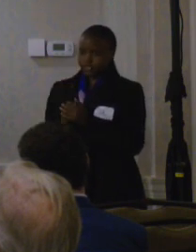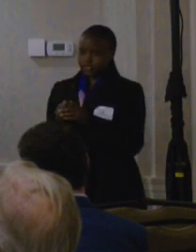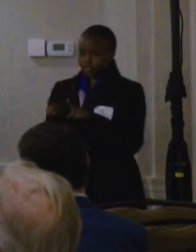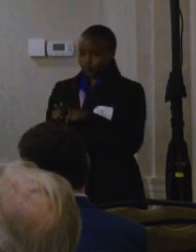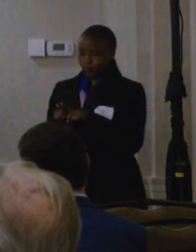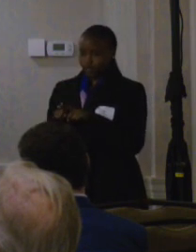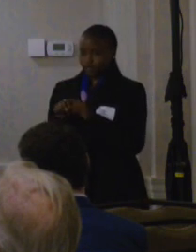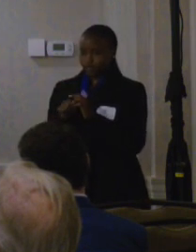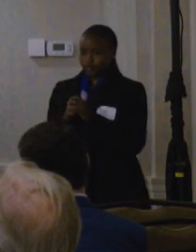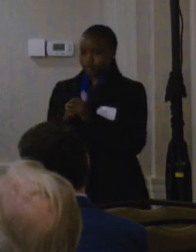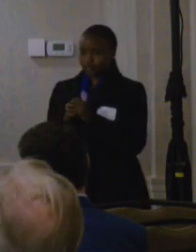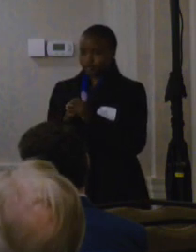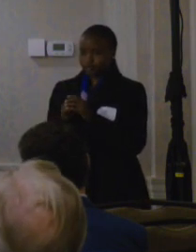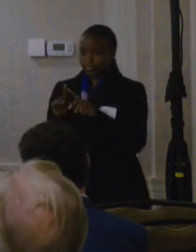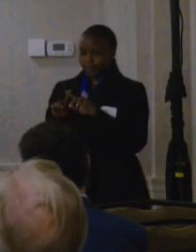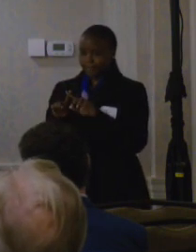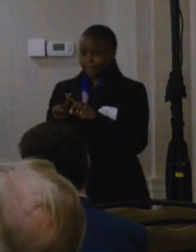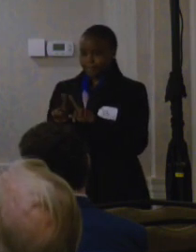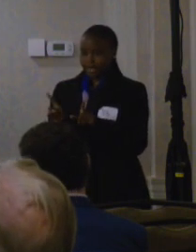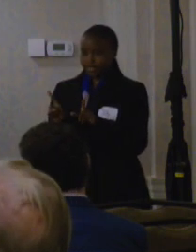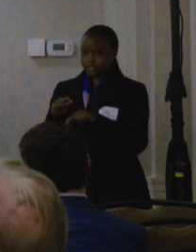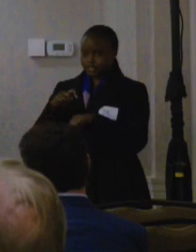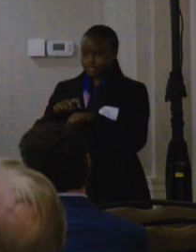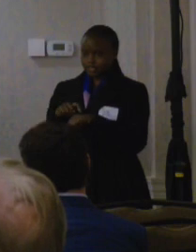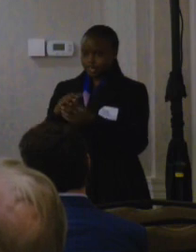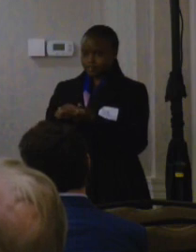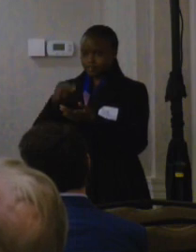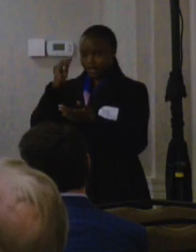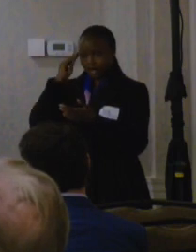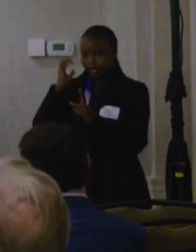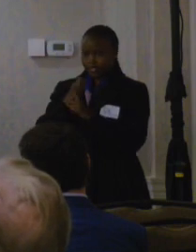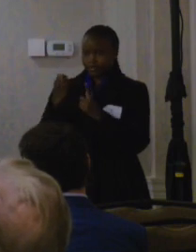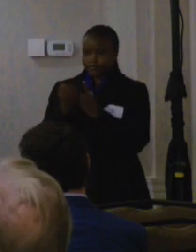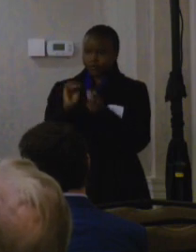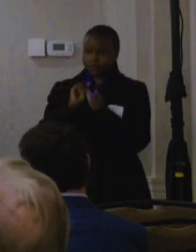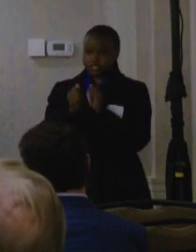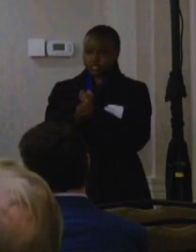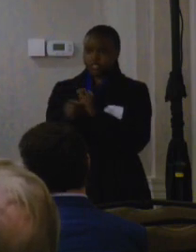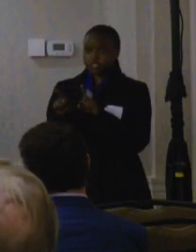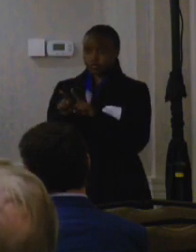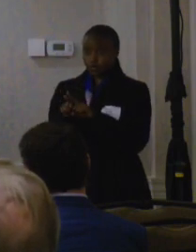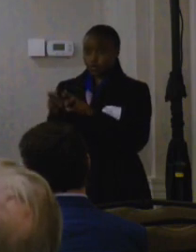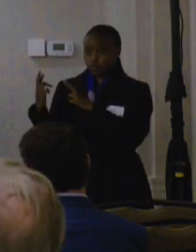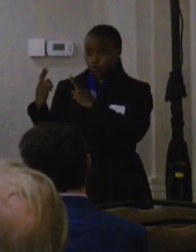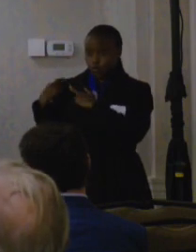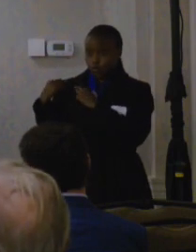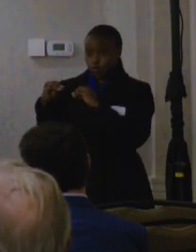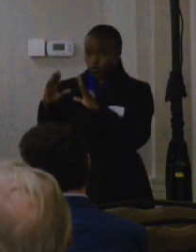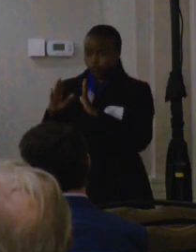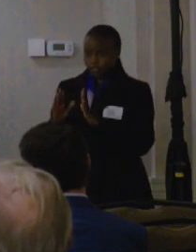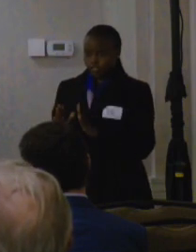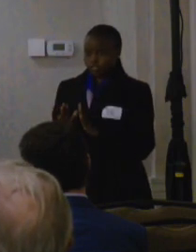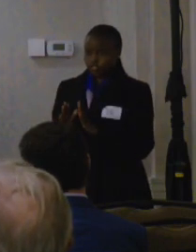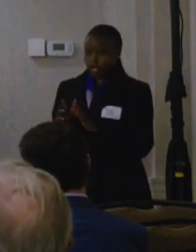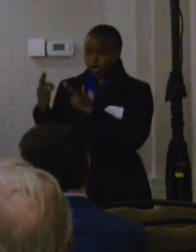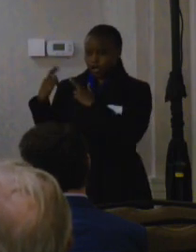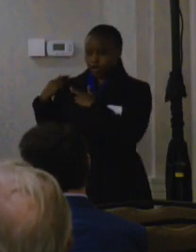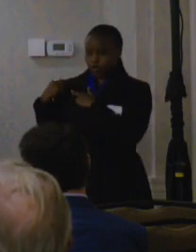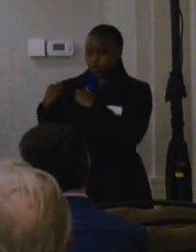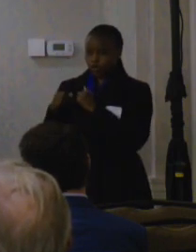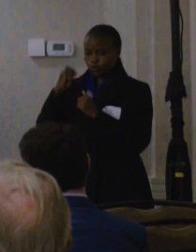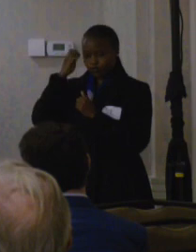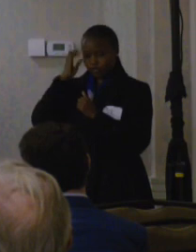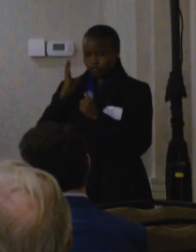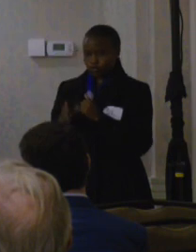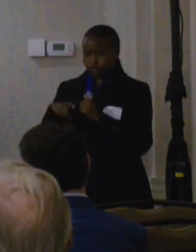well. But when the learning environment changes, also the role of the teacher and the role of the